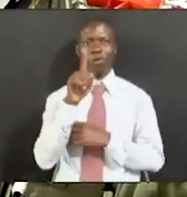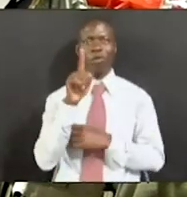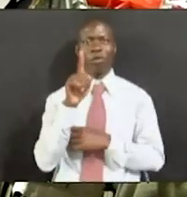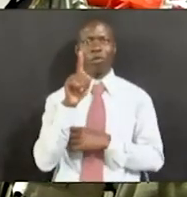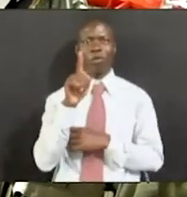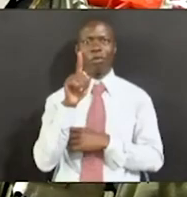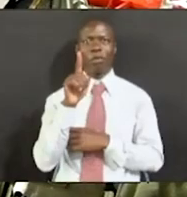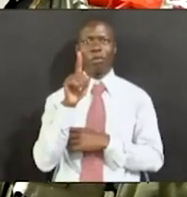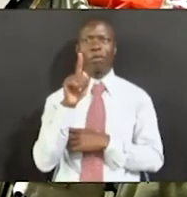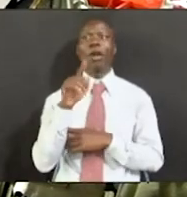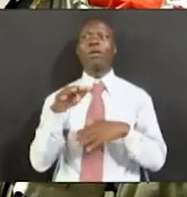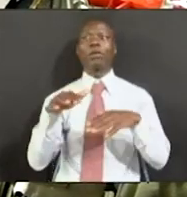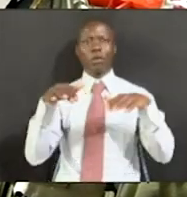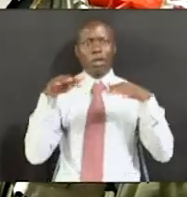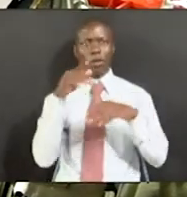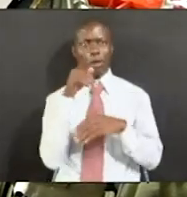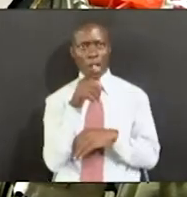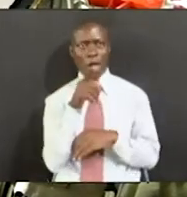Awake him up."